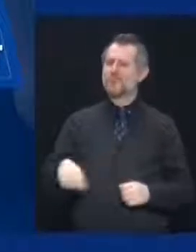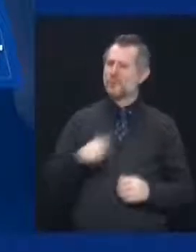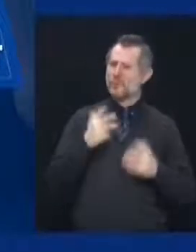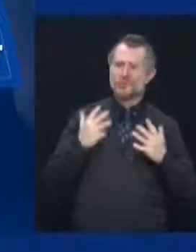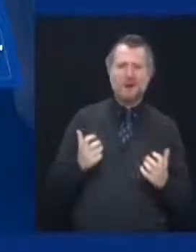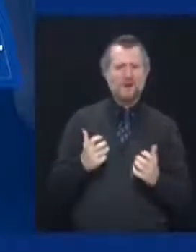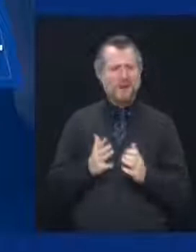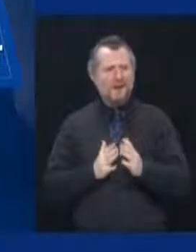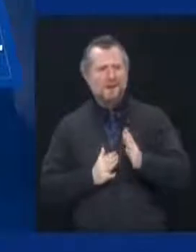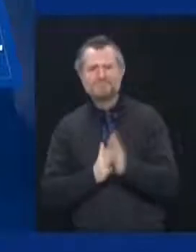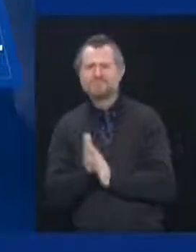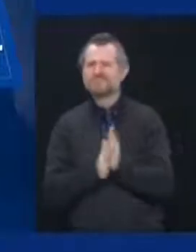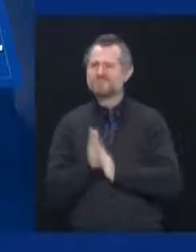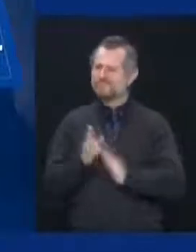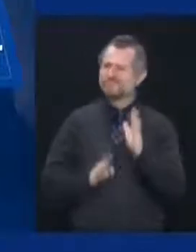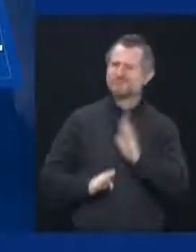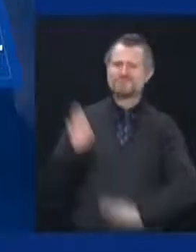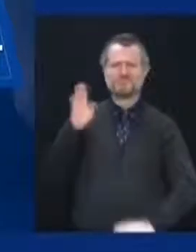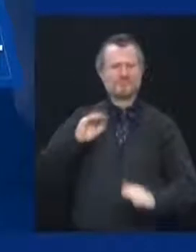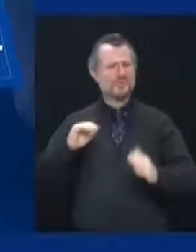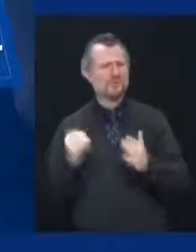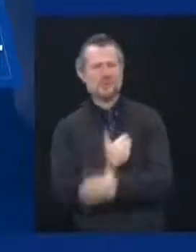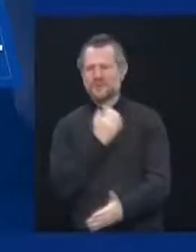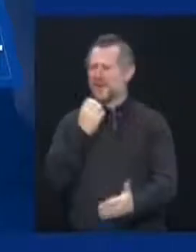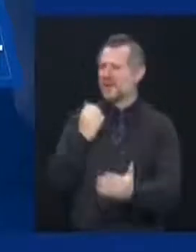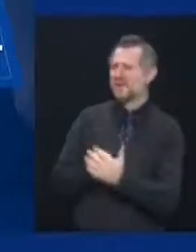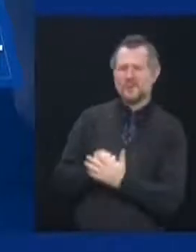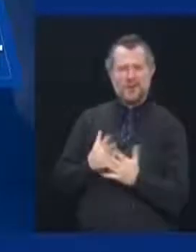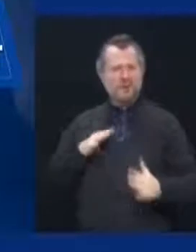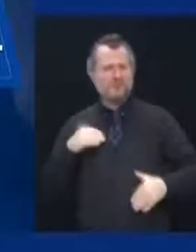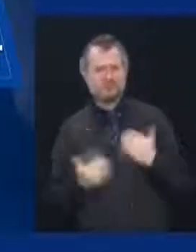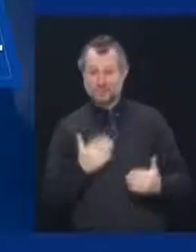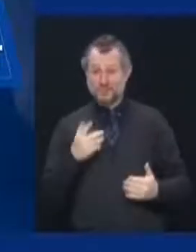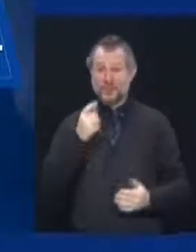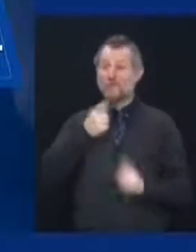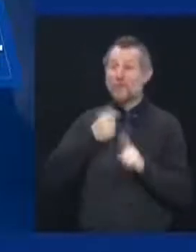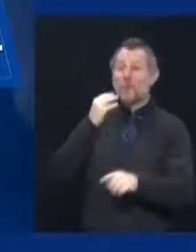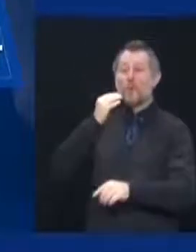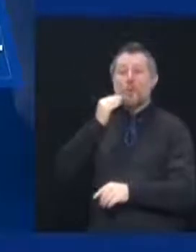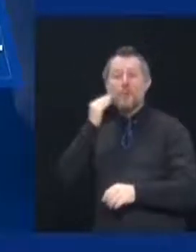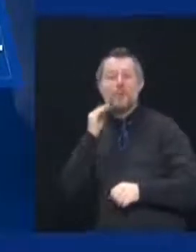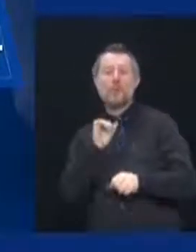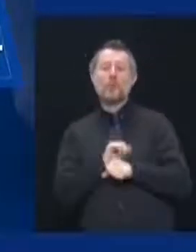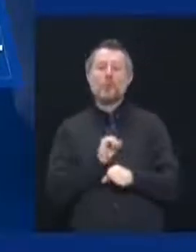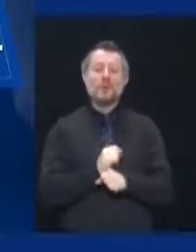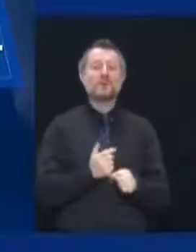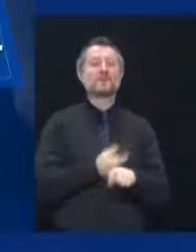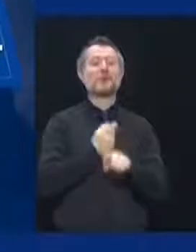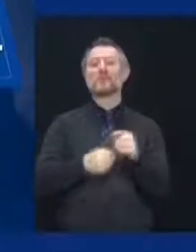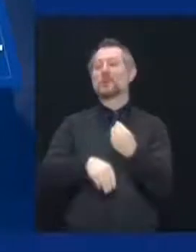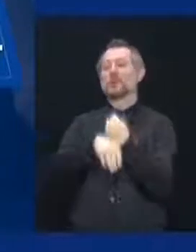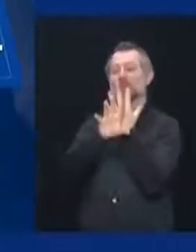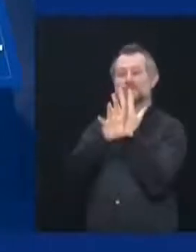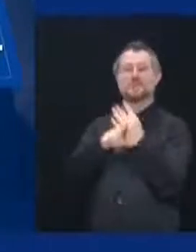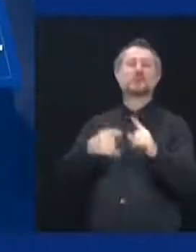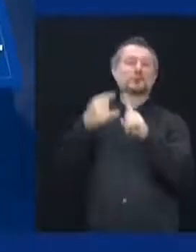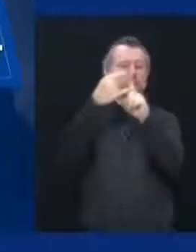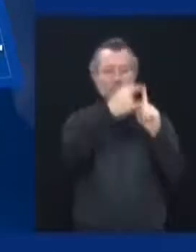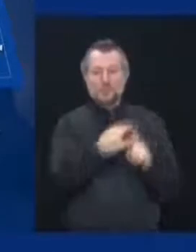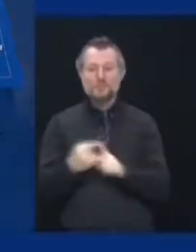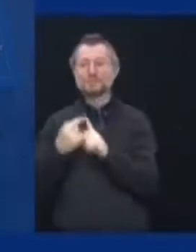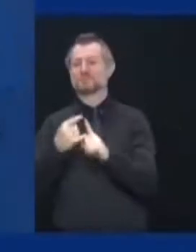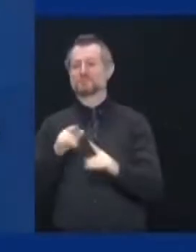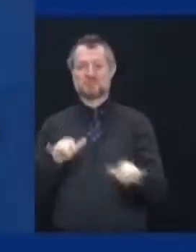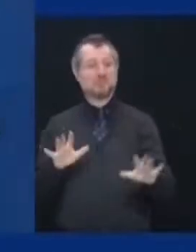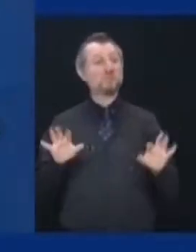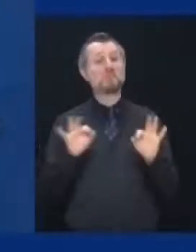new economy, the new Zoom economy, the new work-from-home economy. And the question is, what region adapts